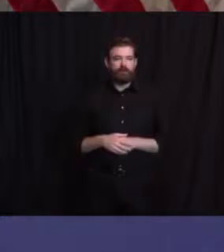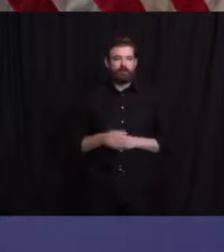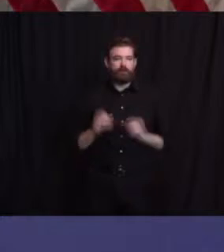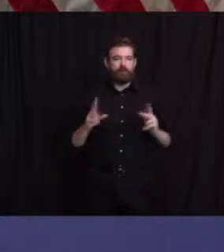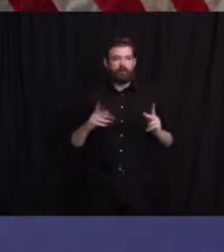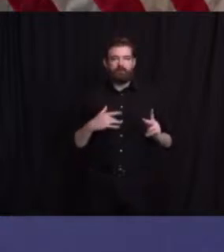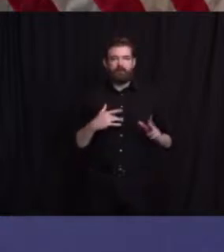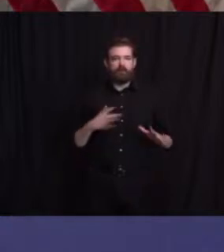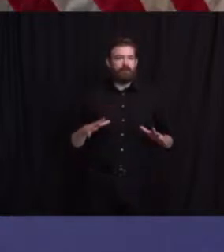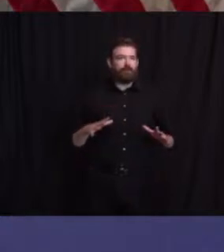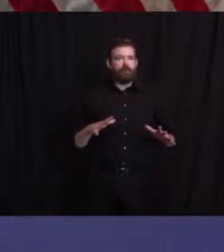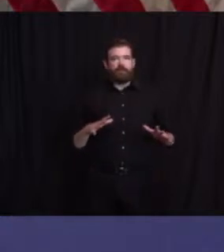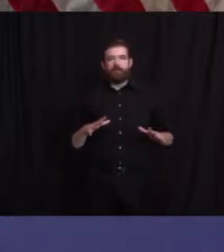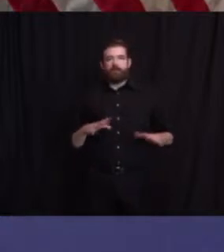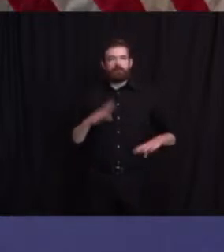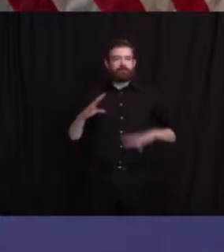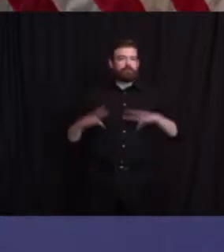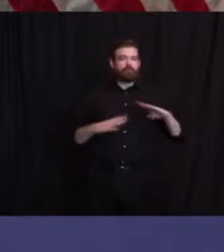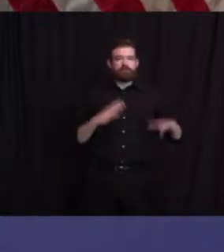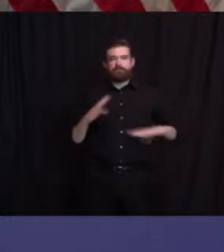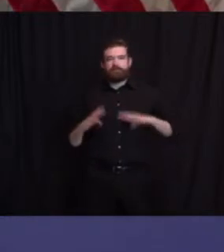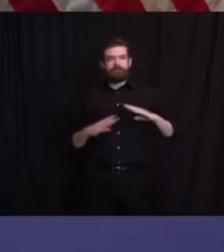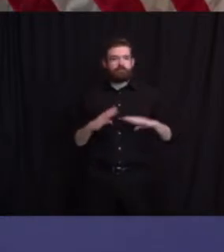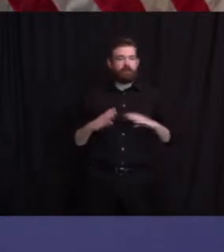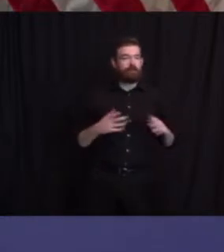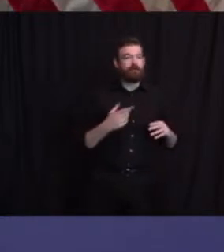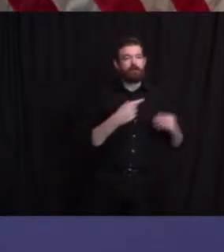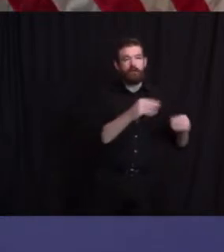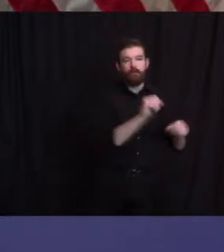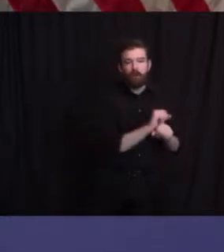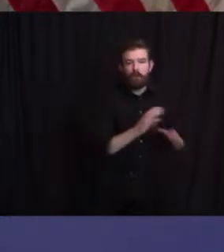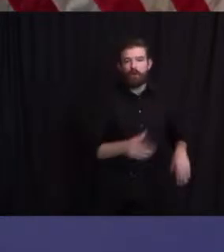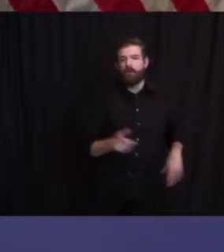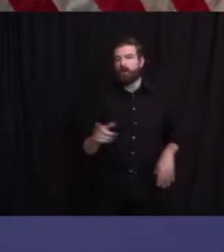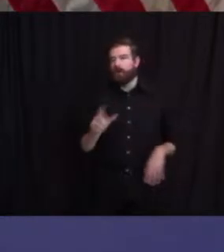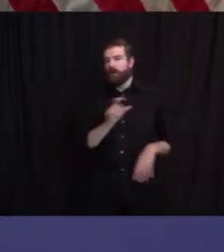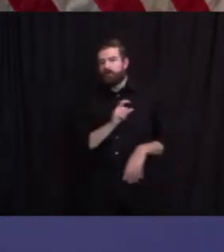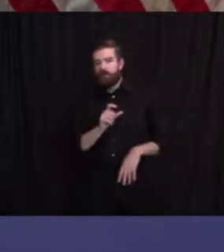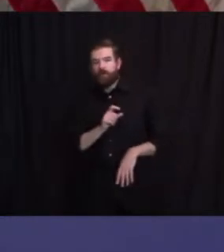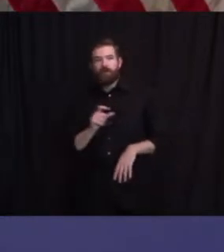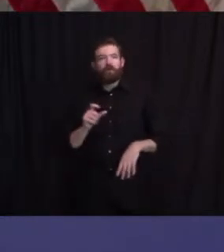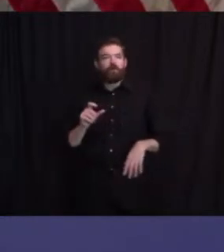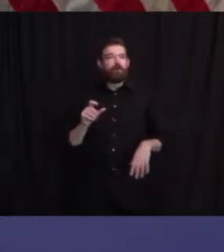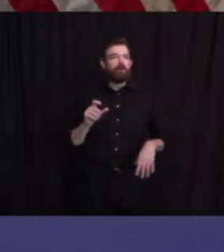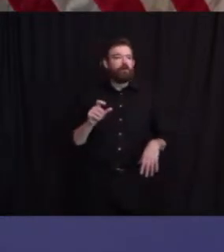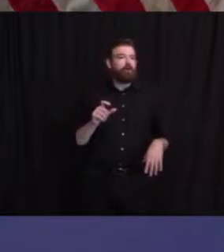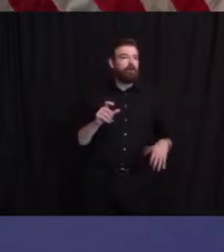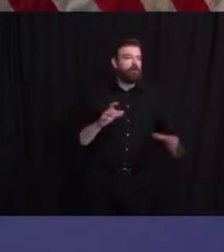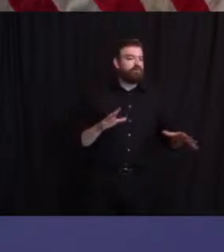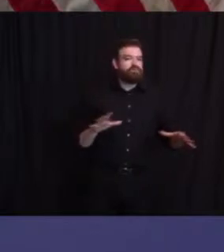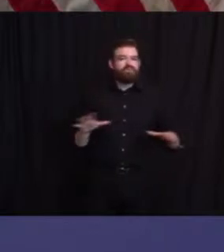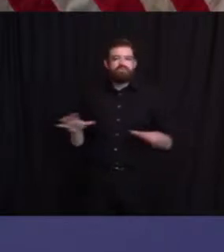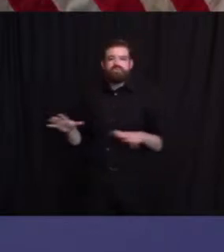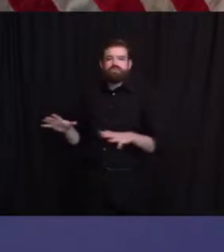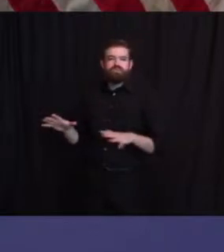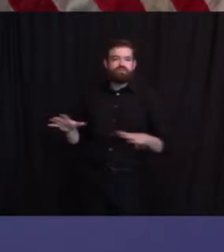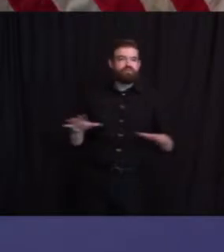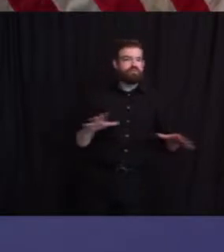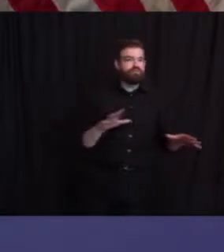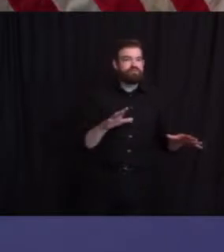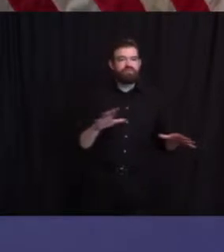workers, folks who are trying to keep the capacities in our beaches at levels that are lower than